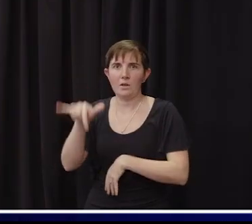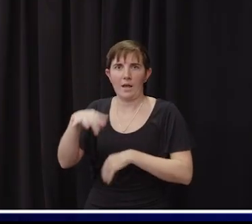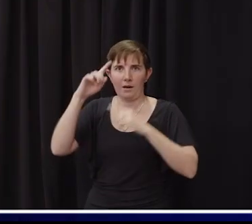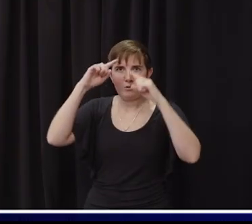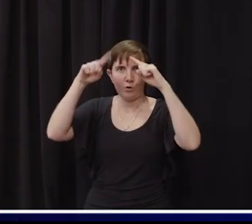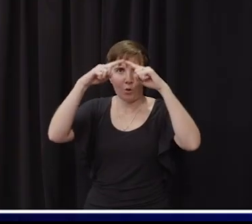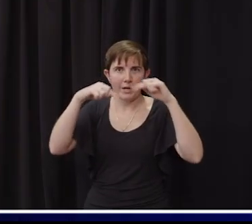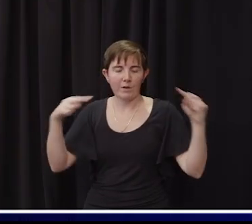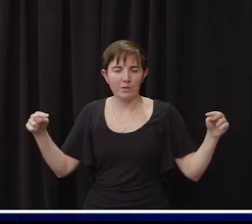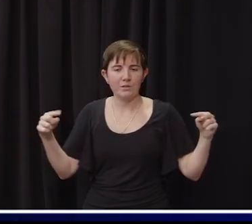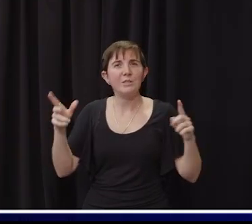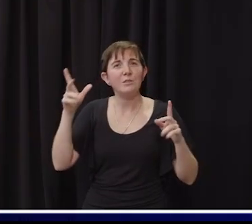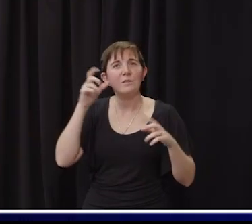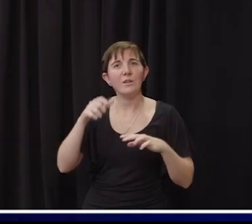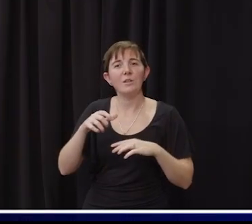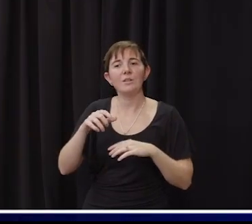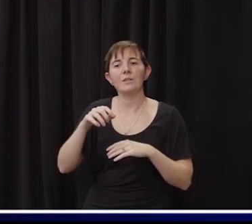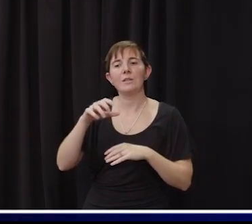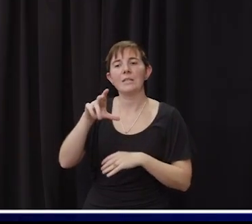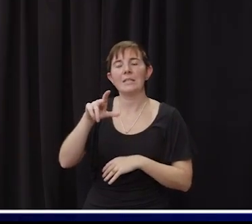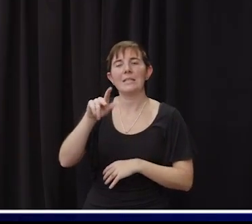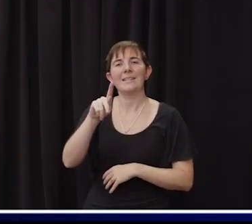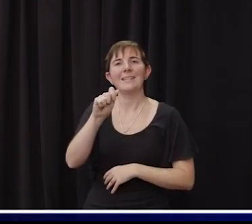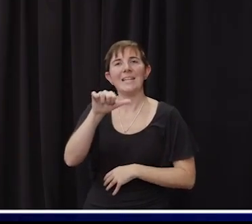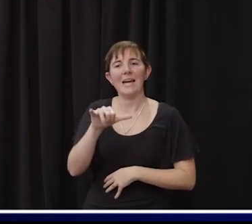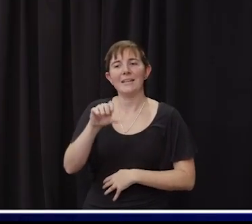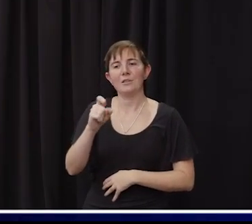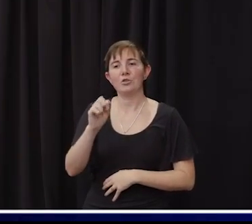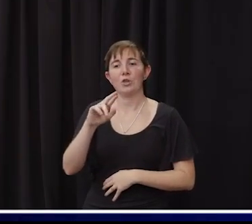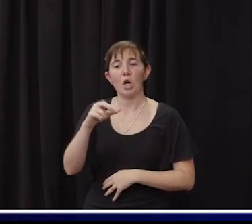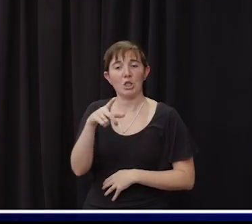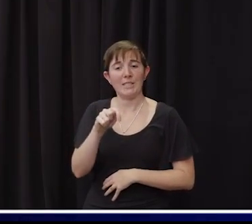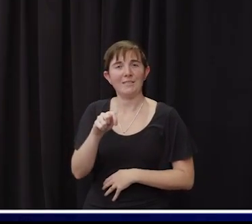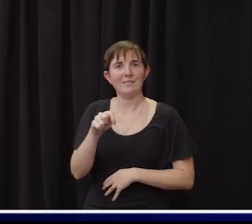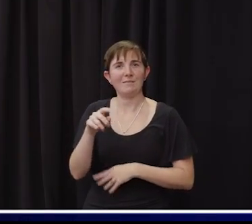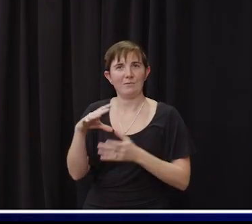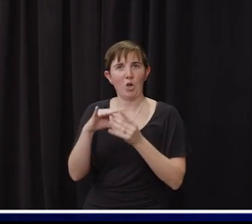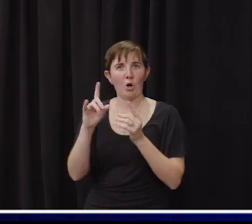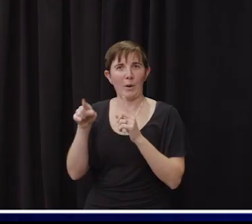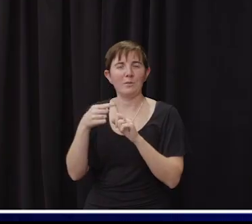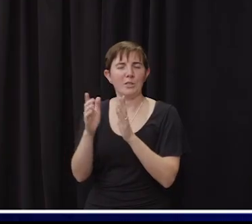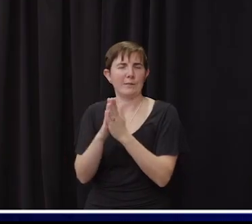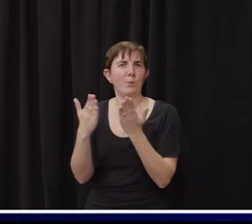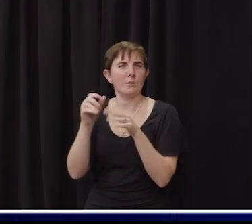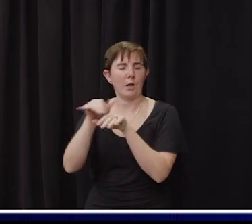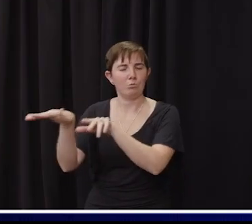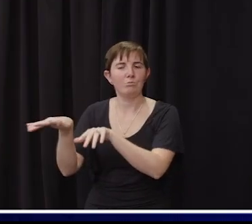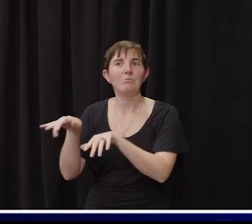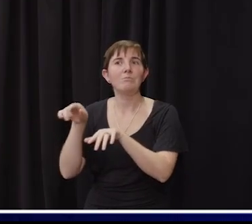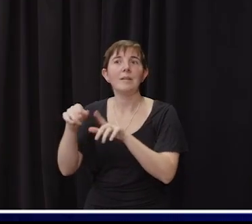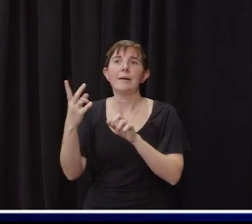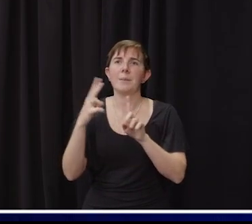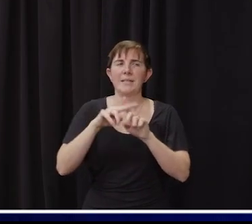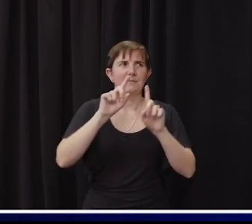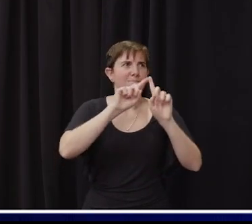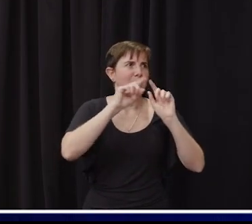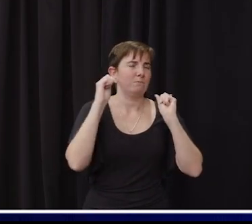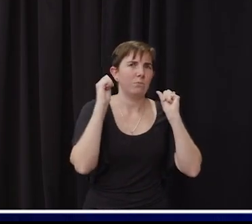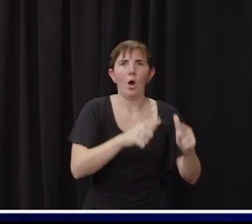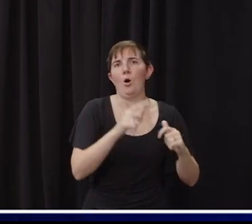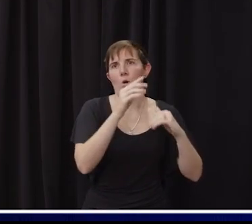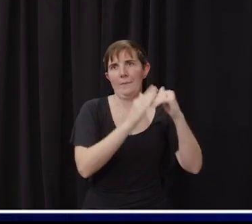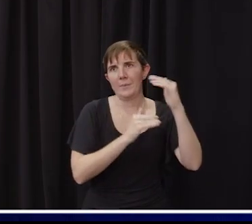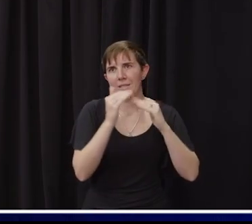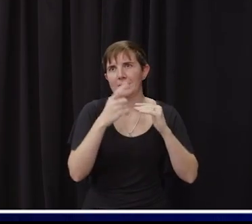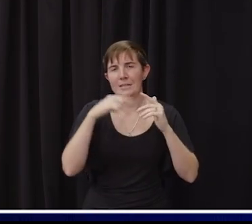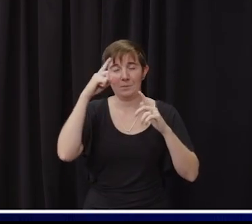have heard Kay Sargent talk. She's got books out. And it really applies to all sorts of building types. I'm thinking